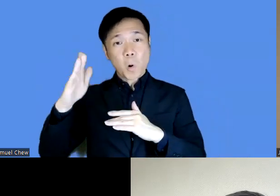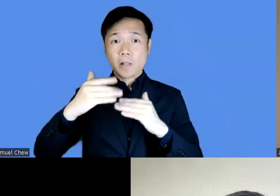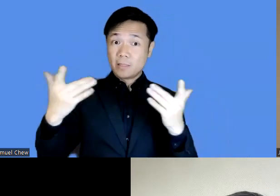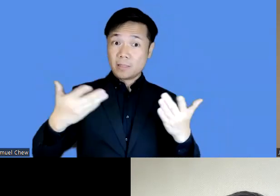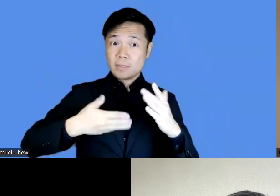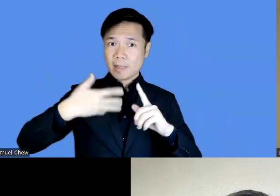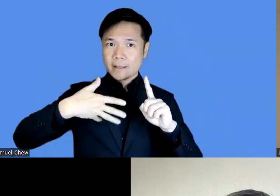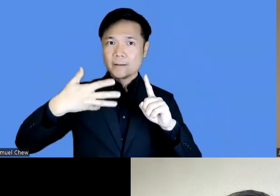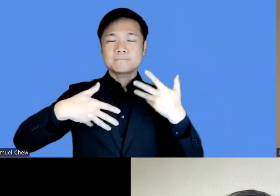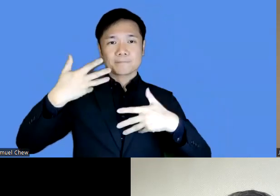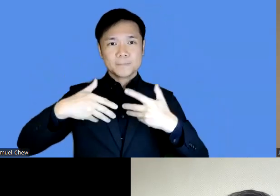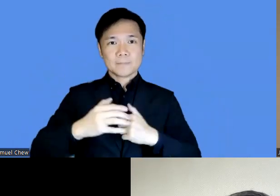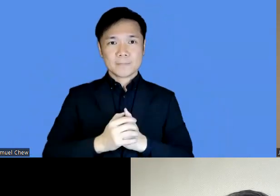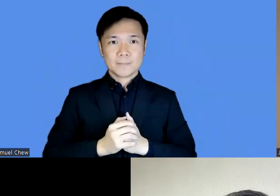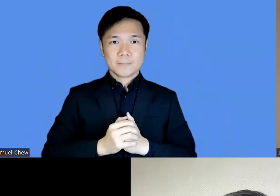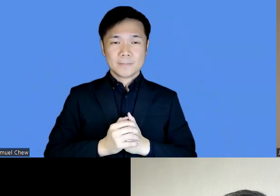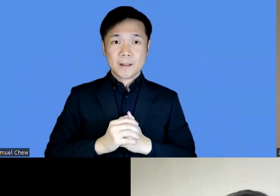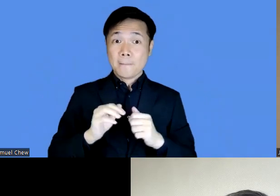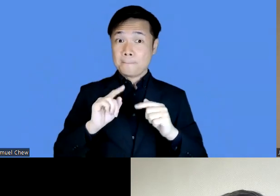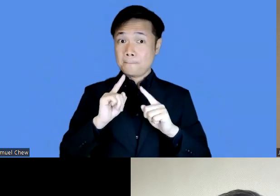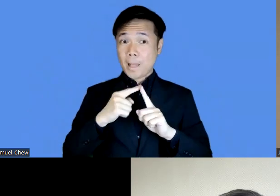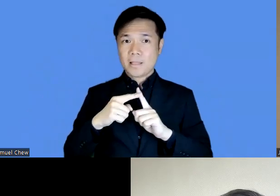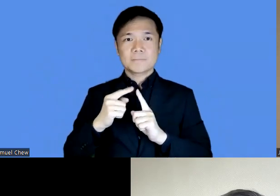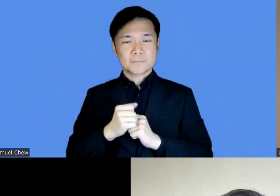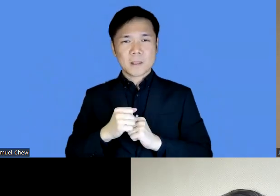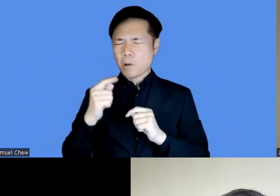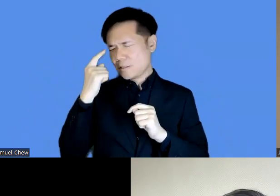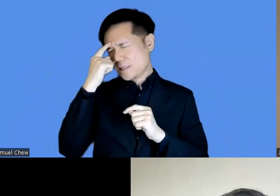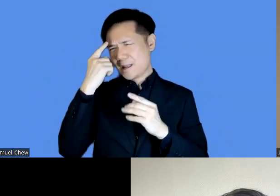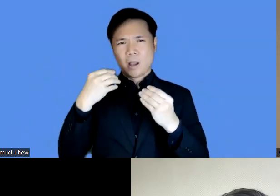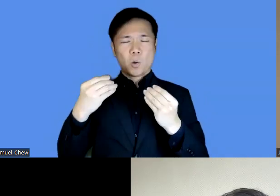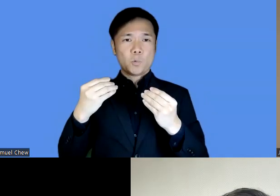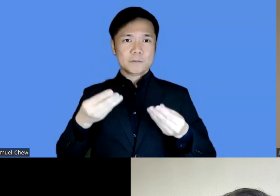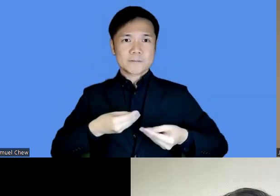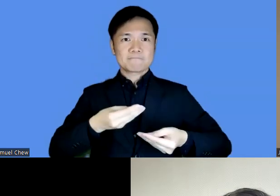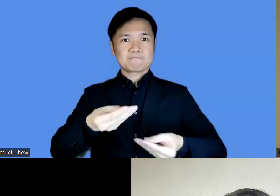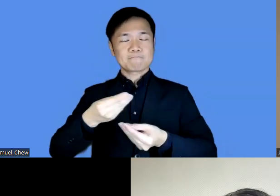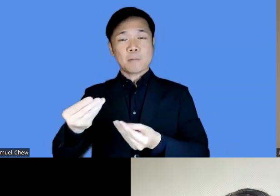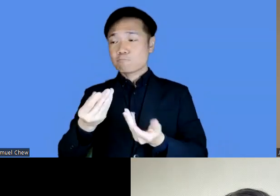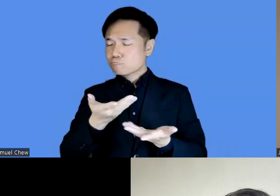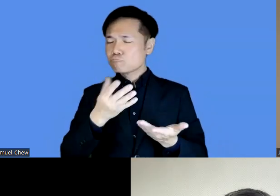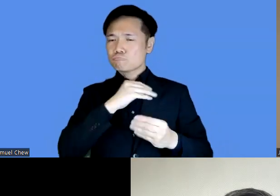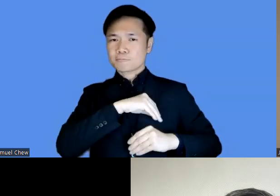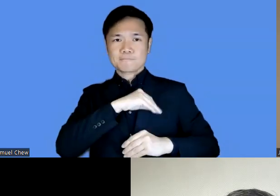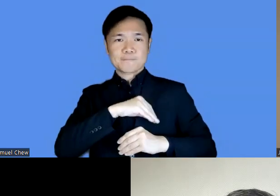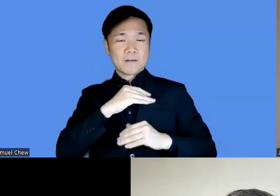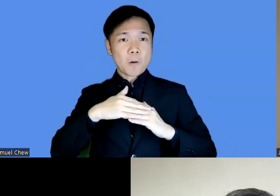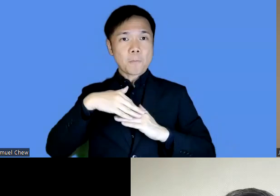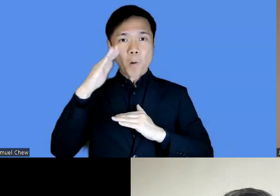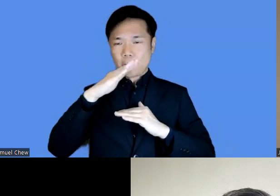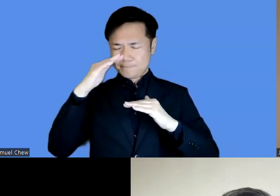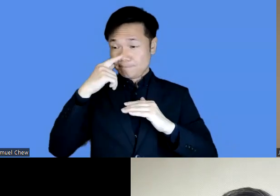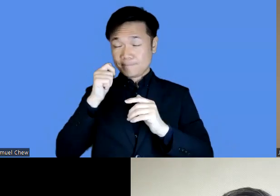we are trying to find better ways to provide benefits through the targeted analysis of